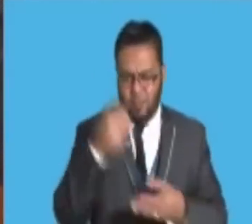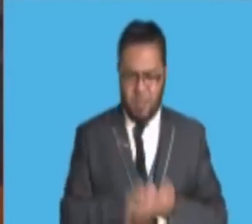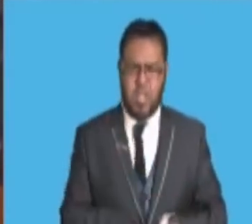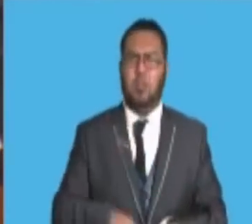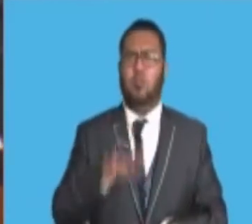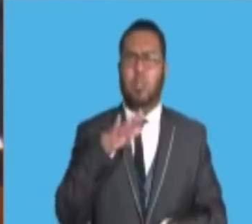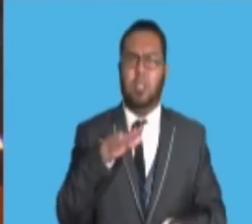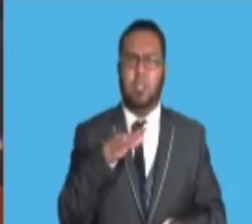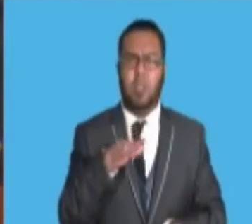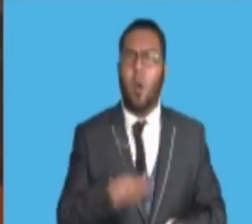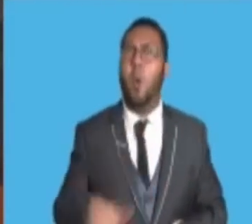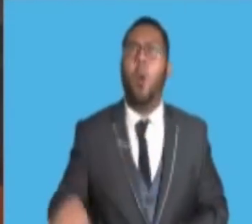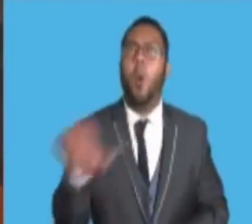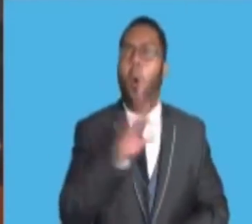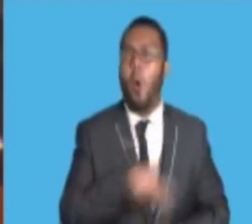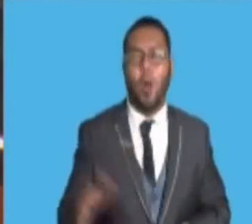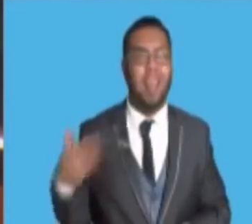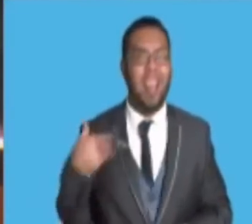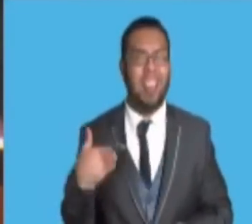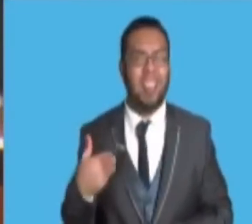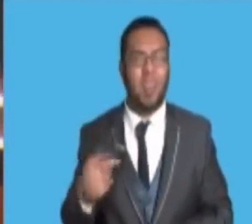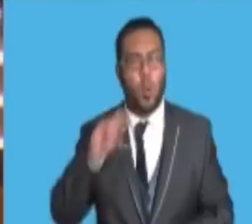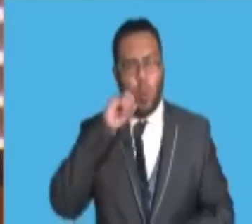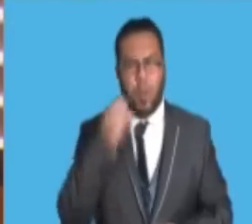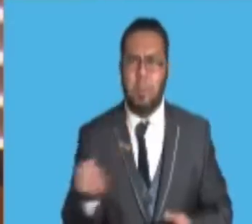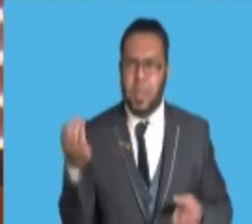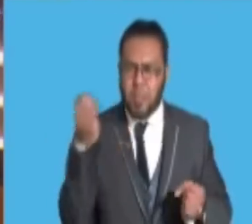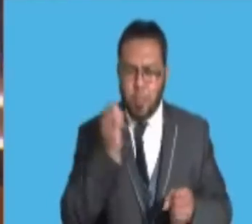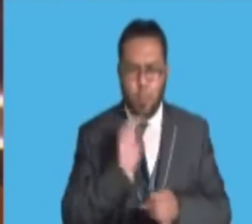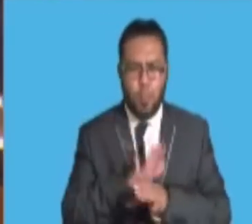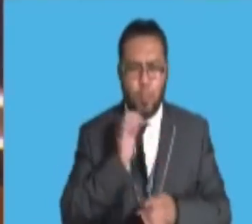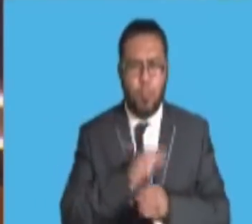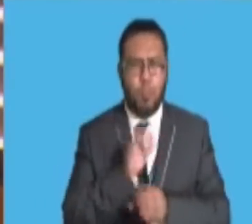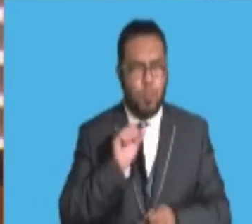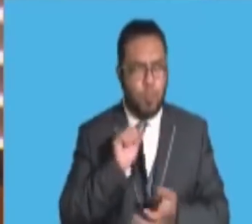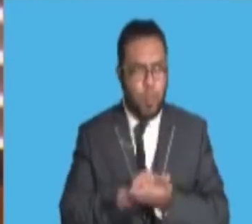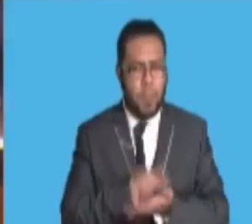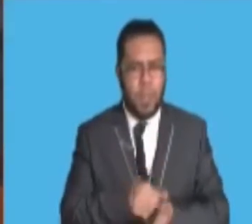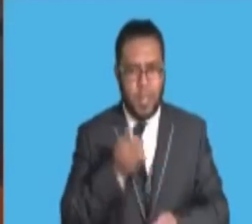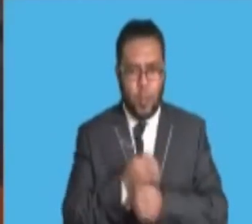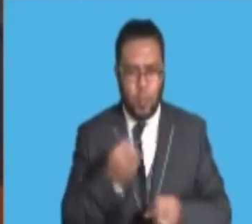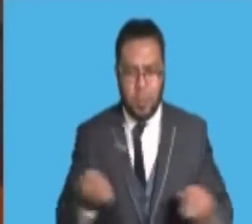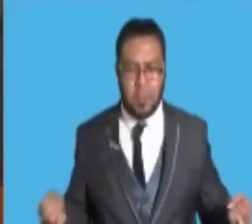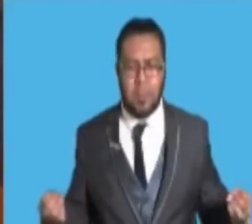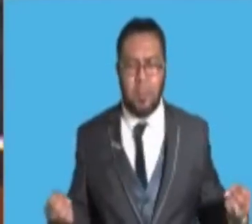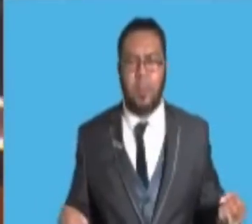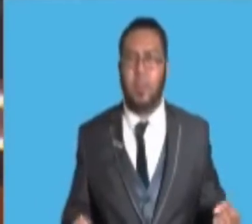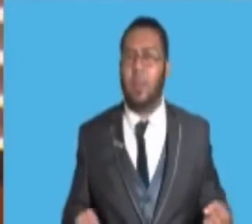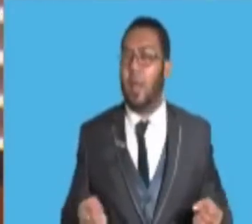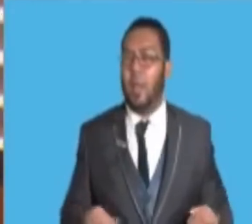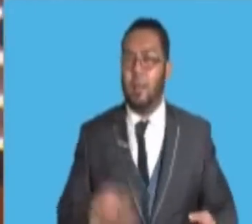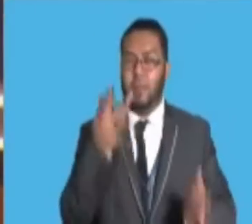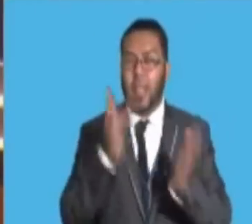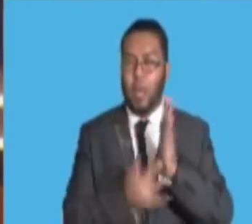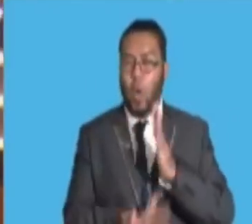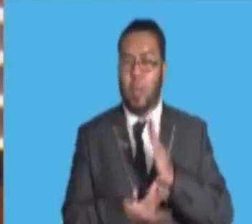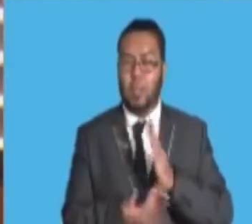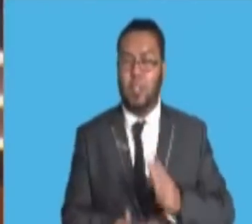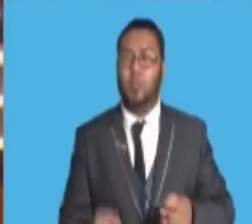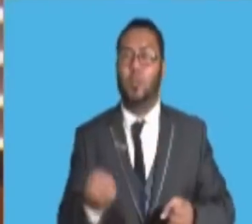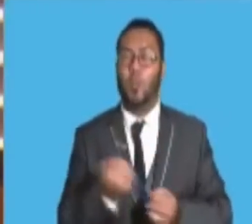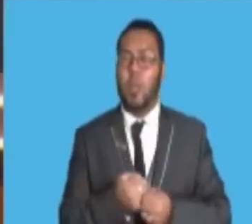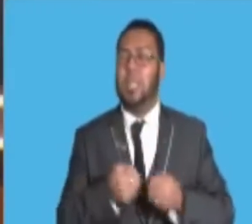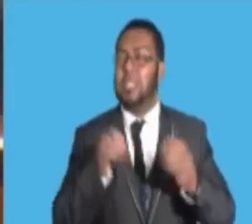increased. All health facilities will be equipped with modern state-of-the-art technology and equipment to support